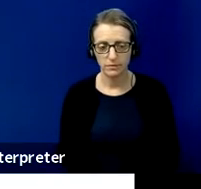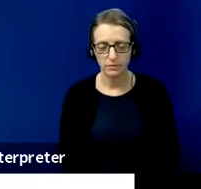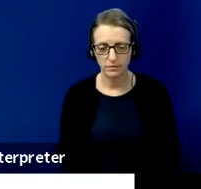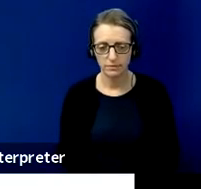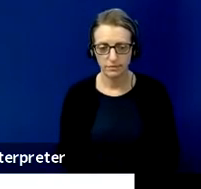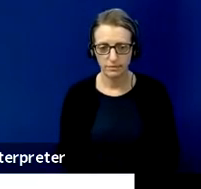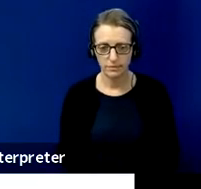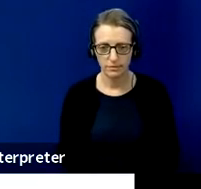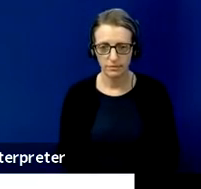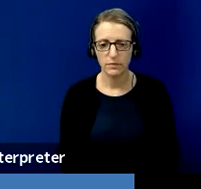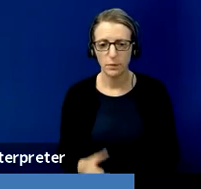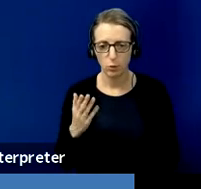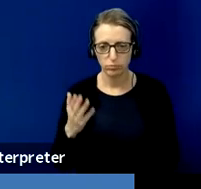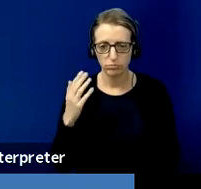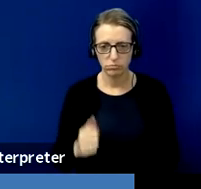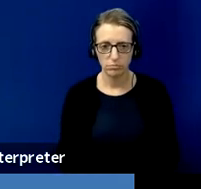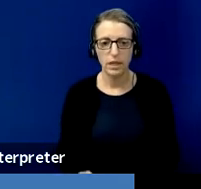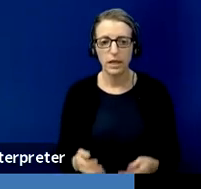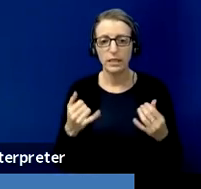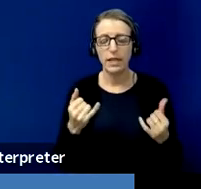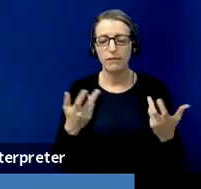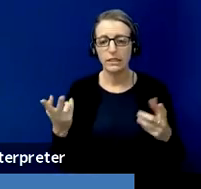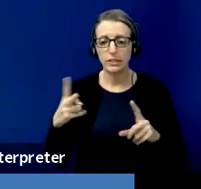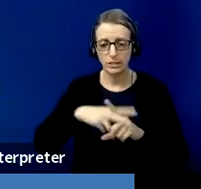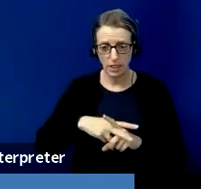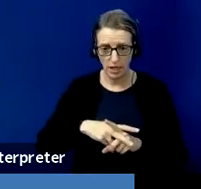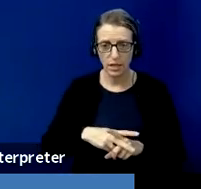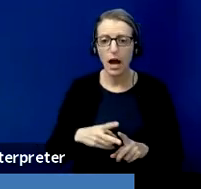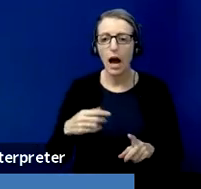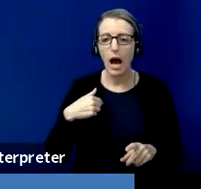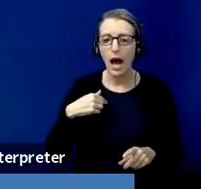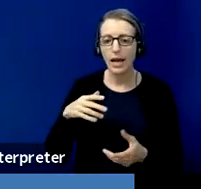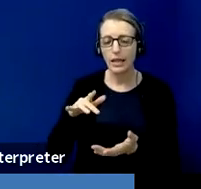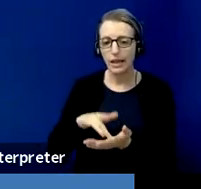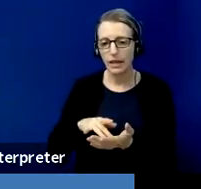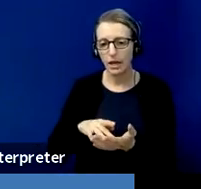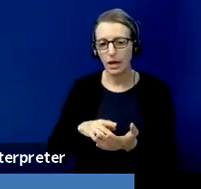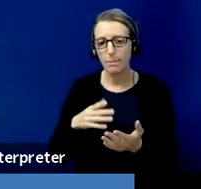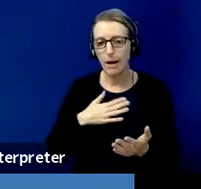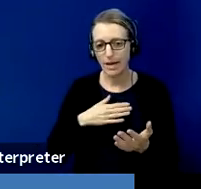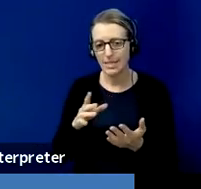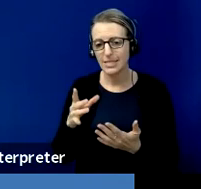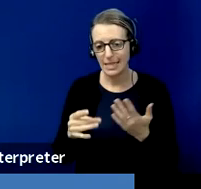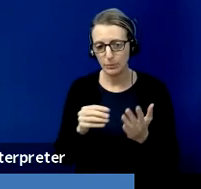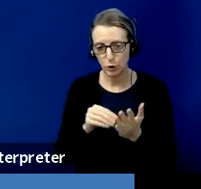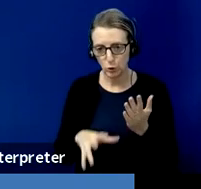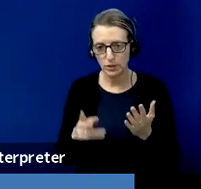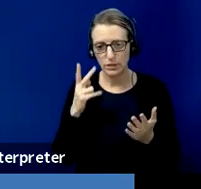Okay, there we go. It's now been assigned. I will click on my sample student to see what this looks